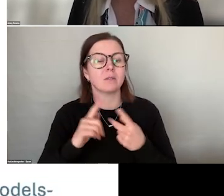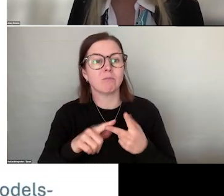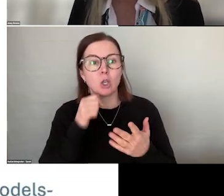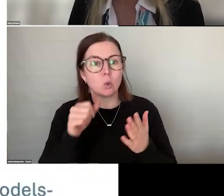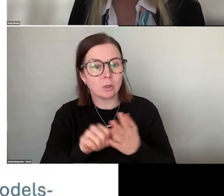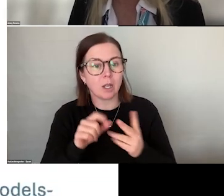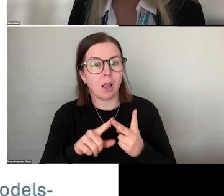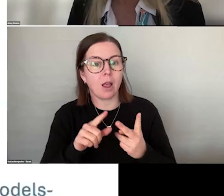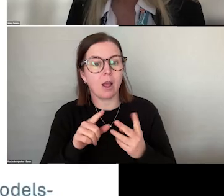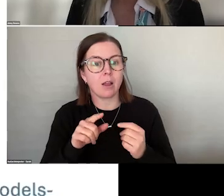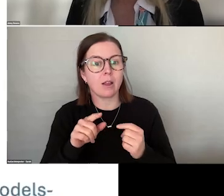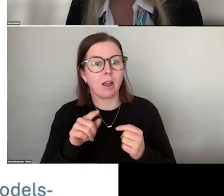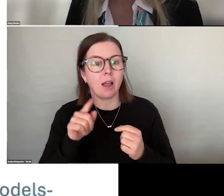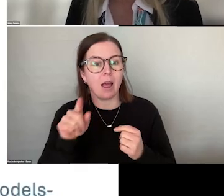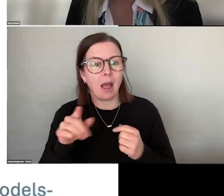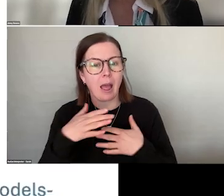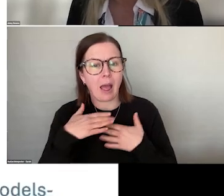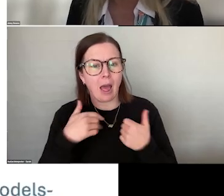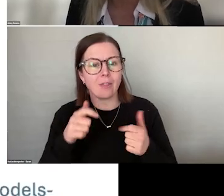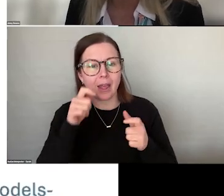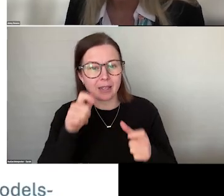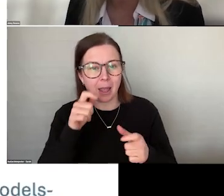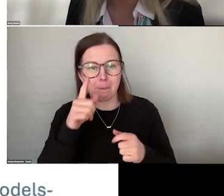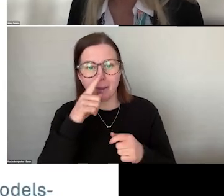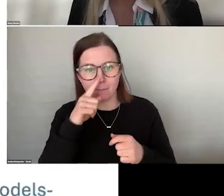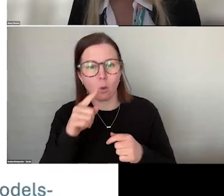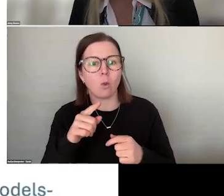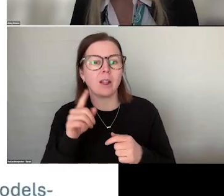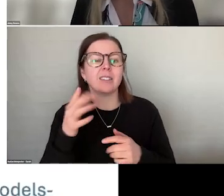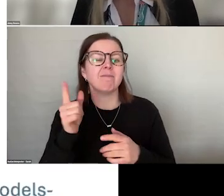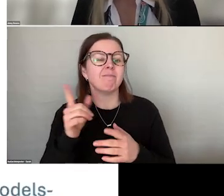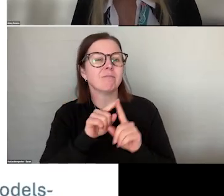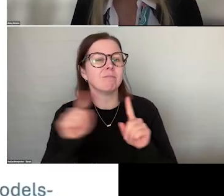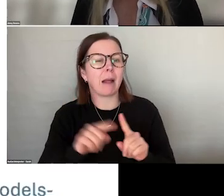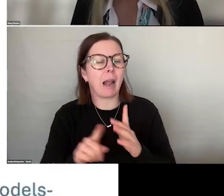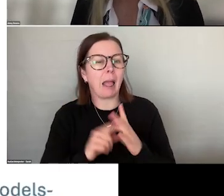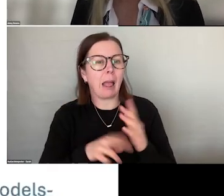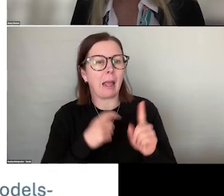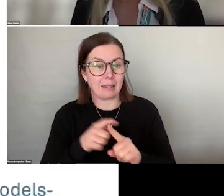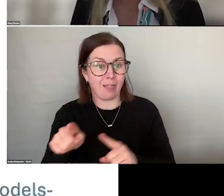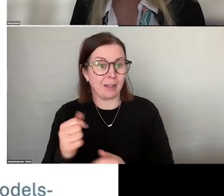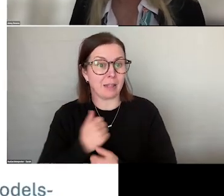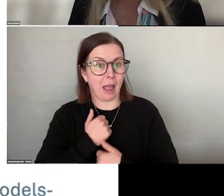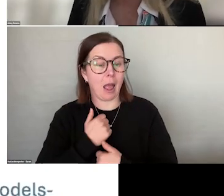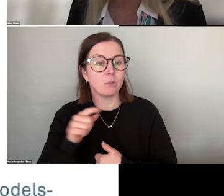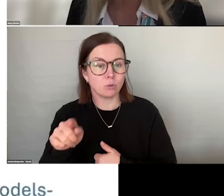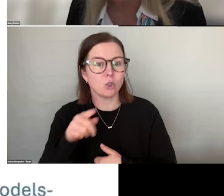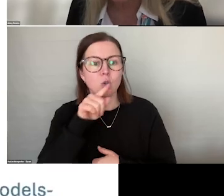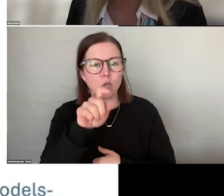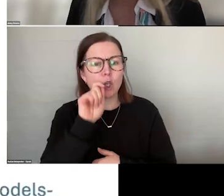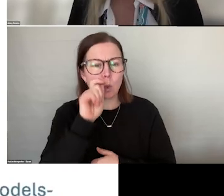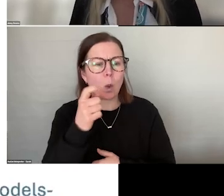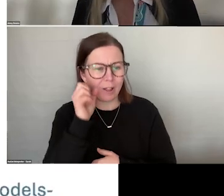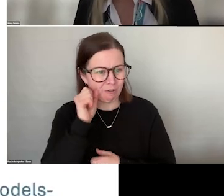/news/Australian Models Healthcare People Intellectual Disability Scoping Review. That's us. We have you recognise